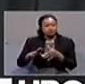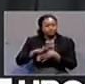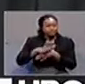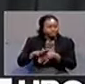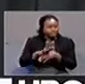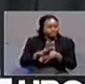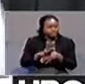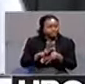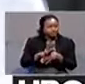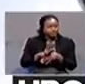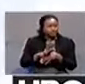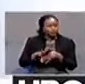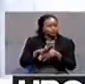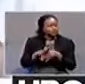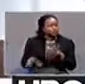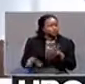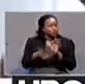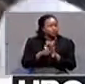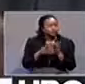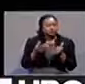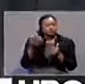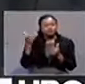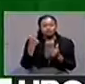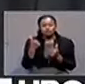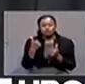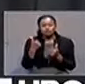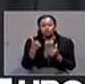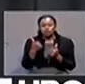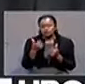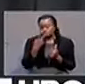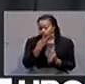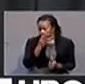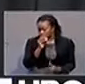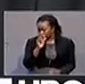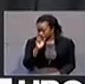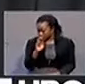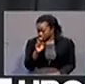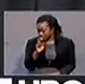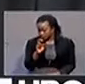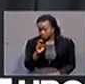you recall, we interacted